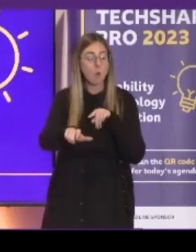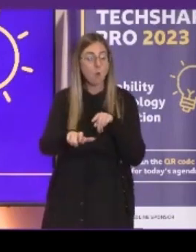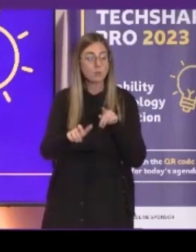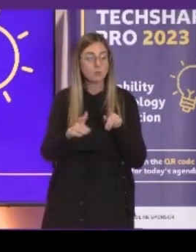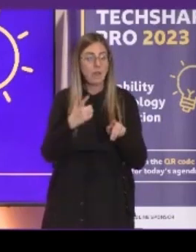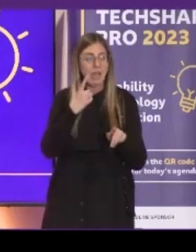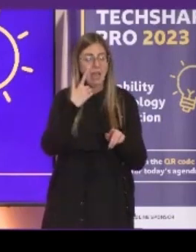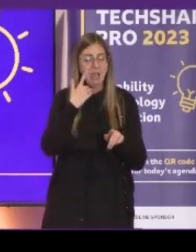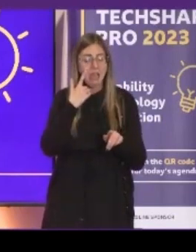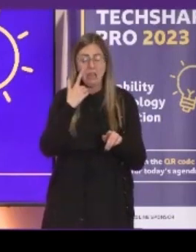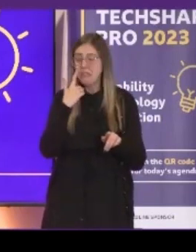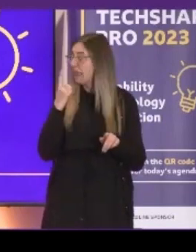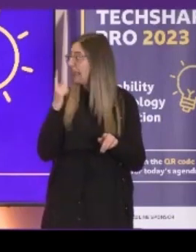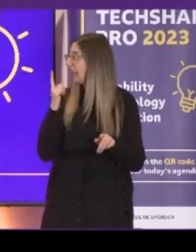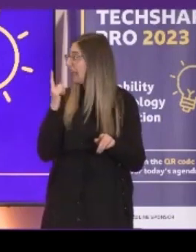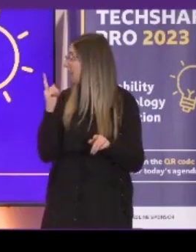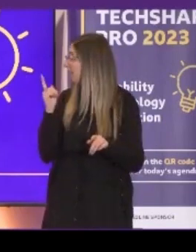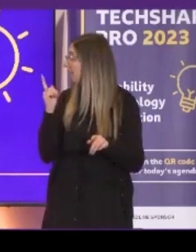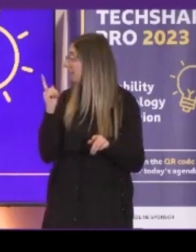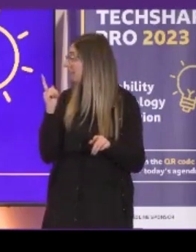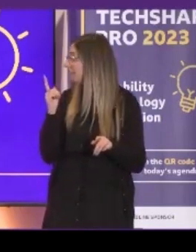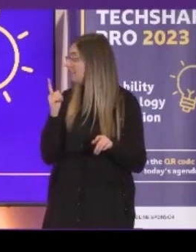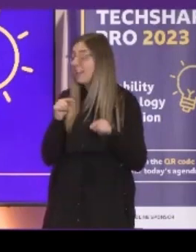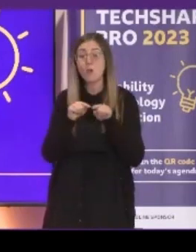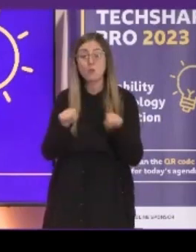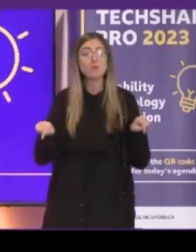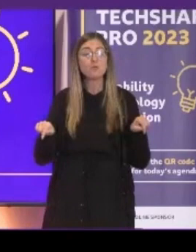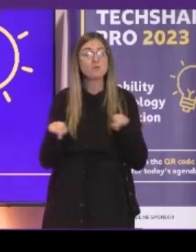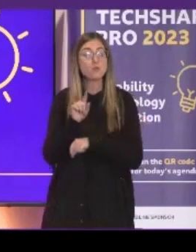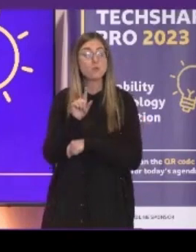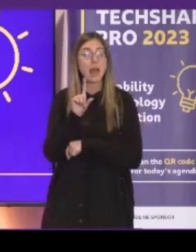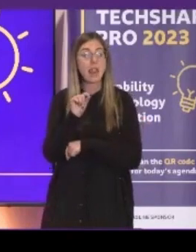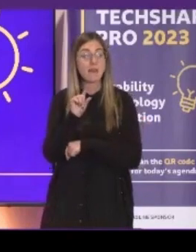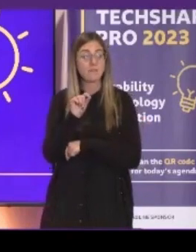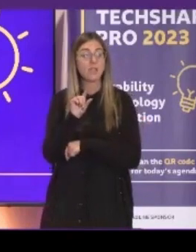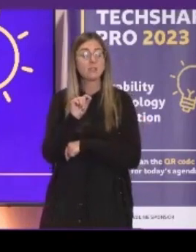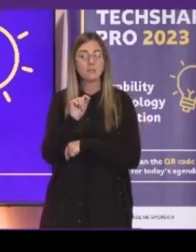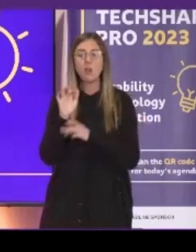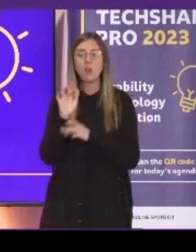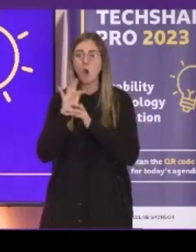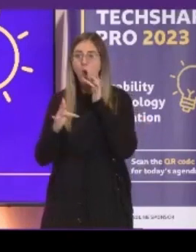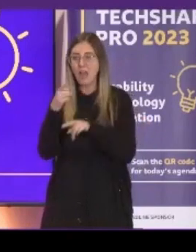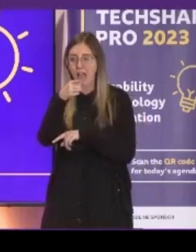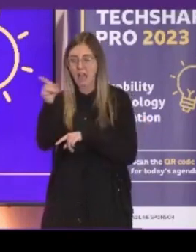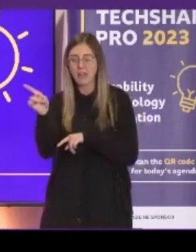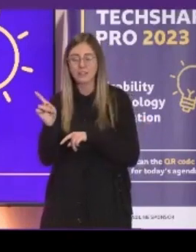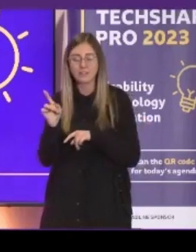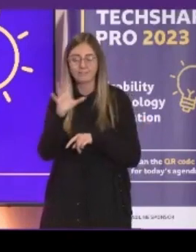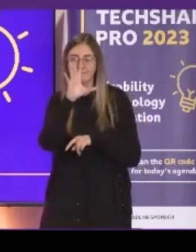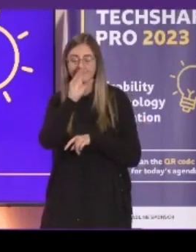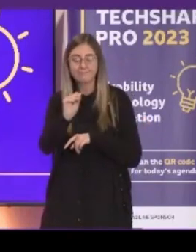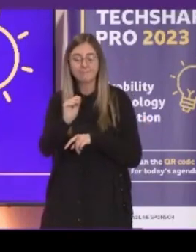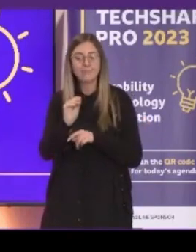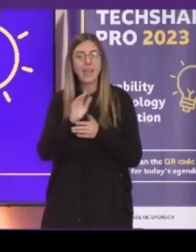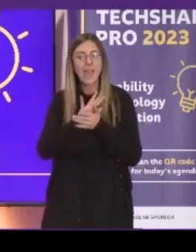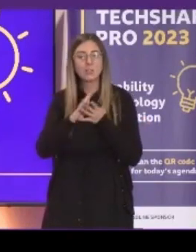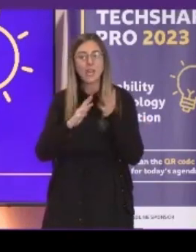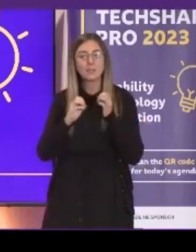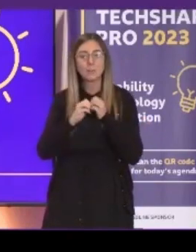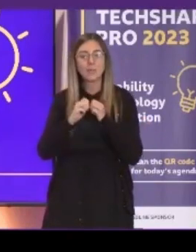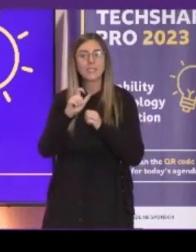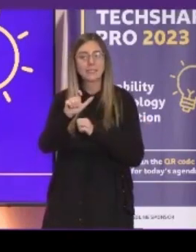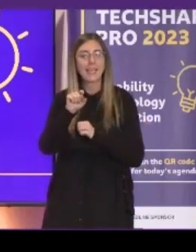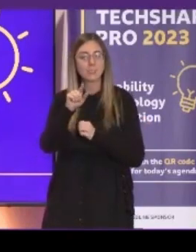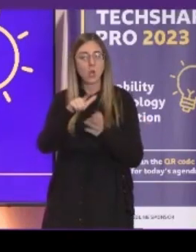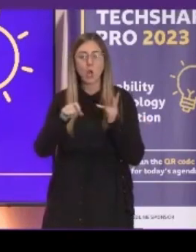that on the same level, room 11. For those of you online, we have information on our